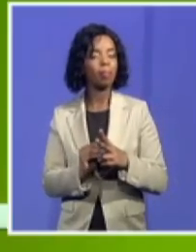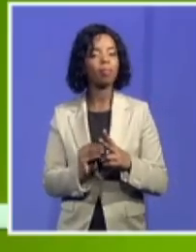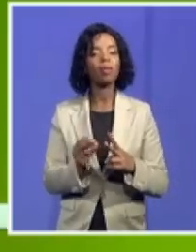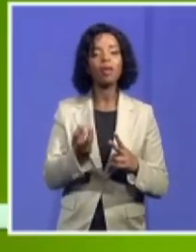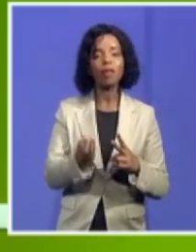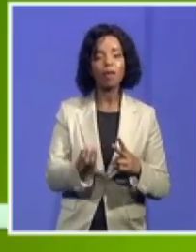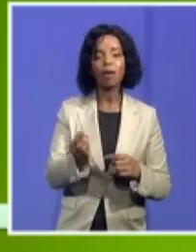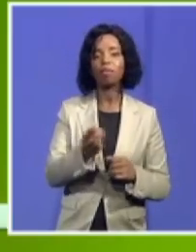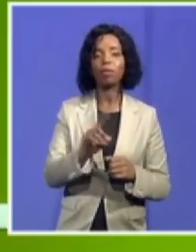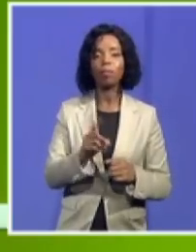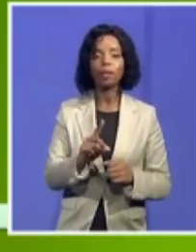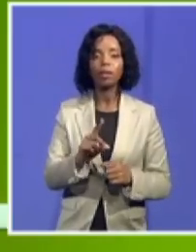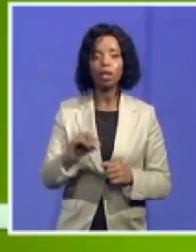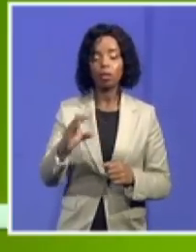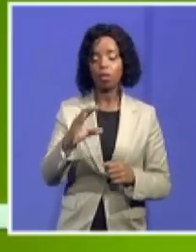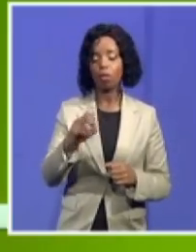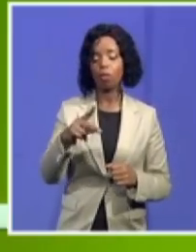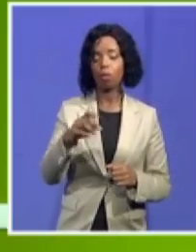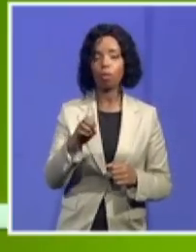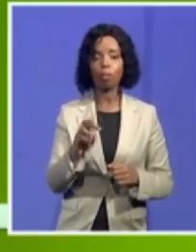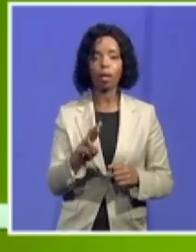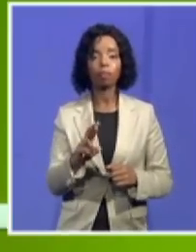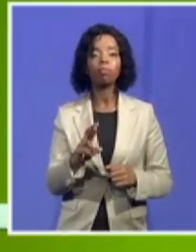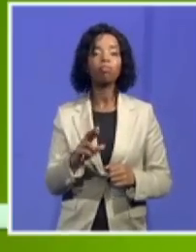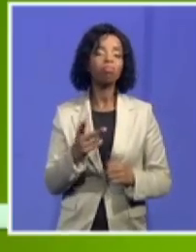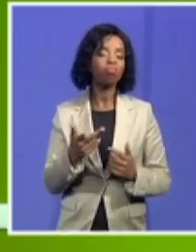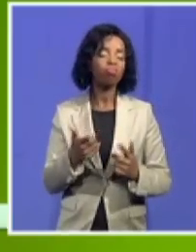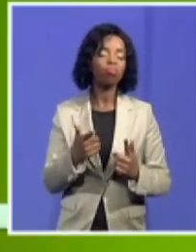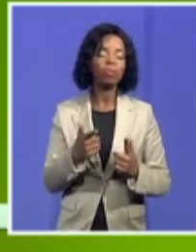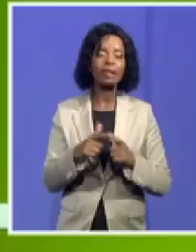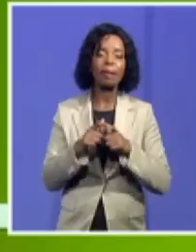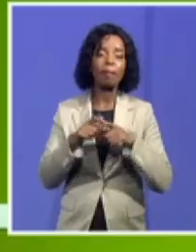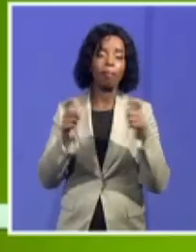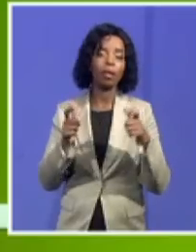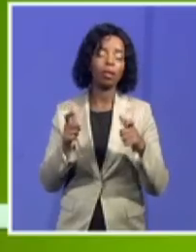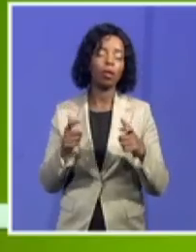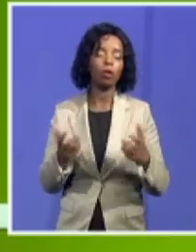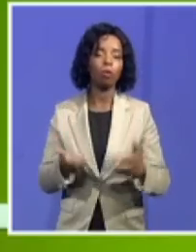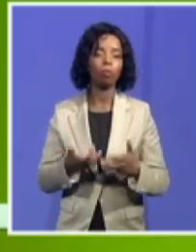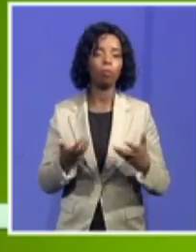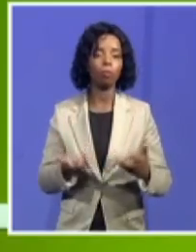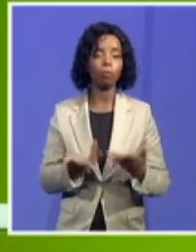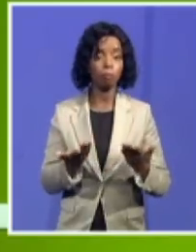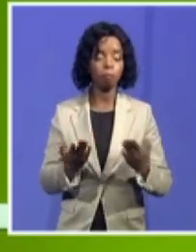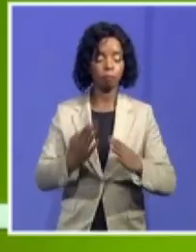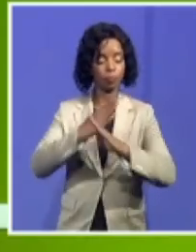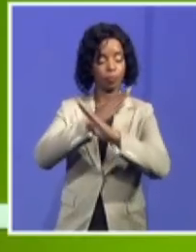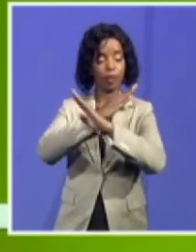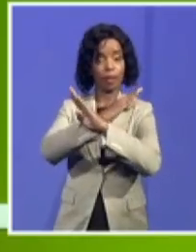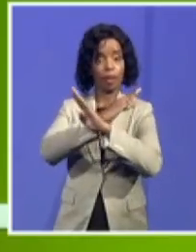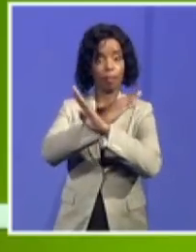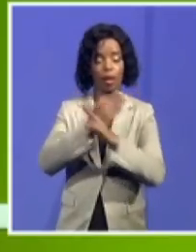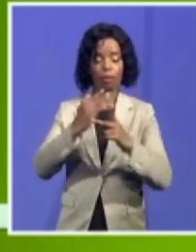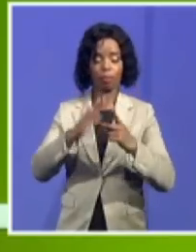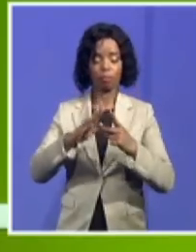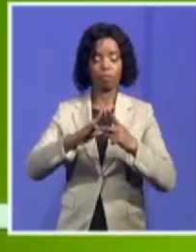is in great abundance in Zambia and the